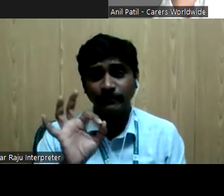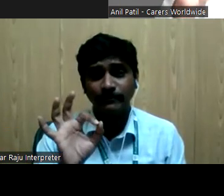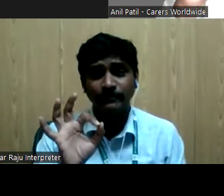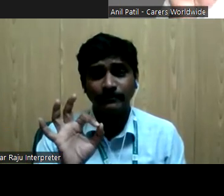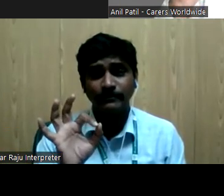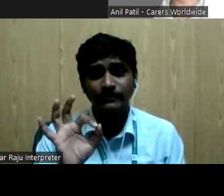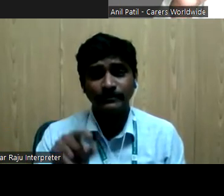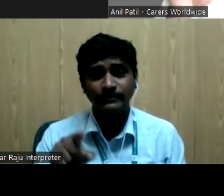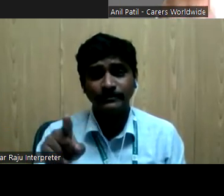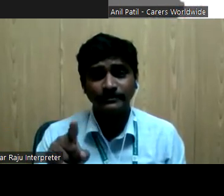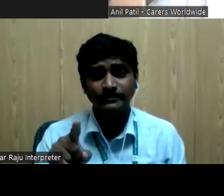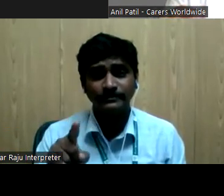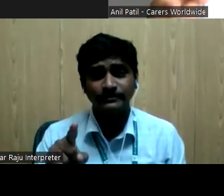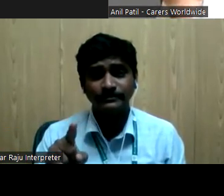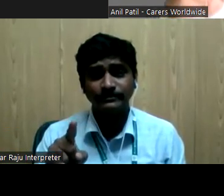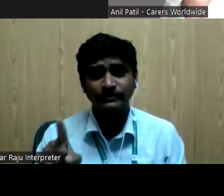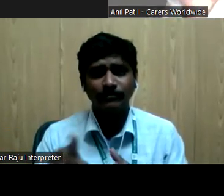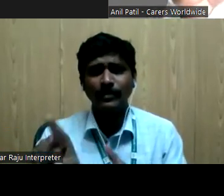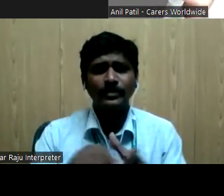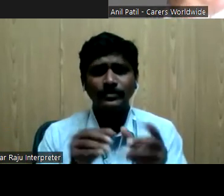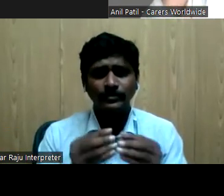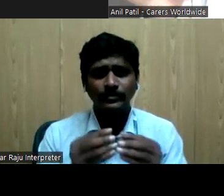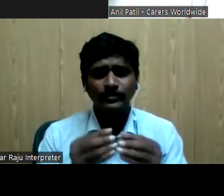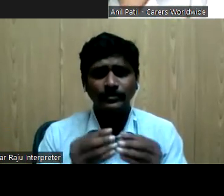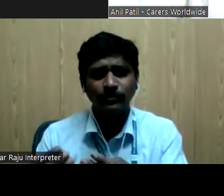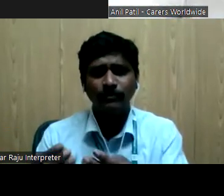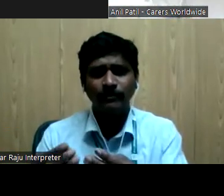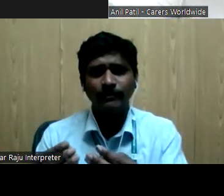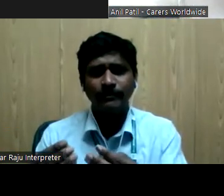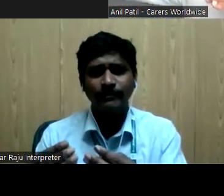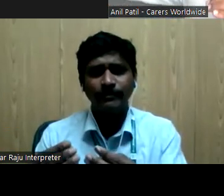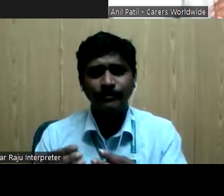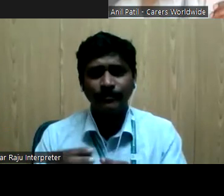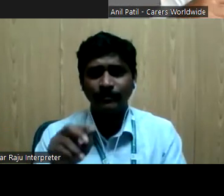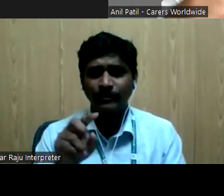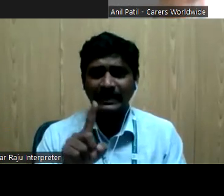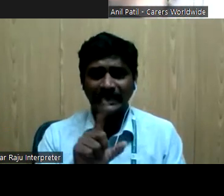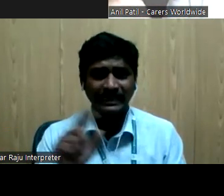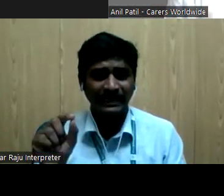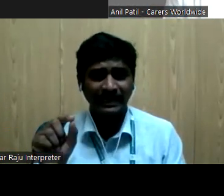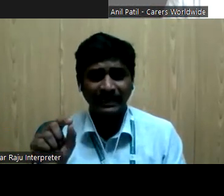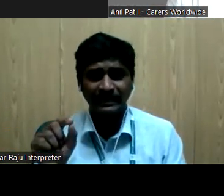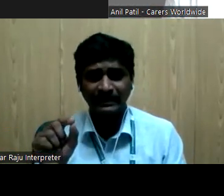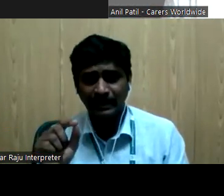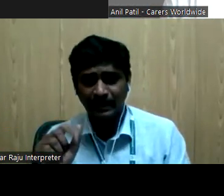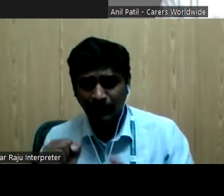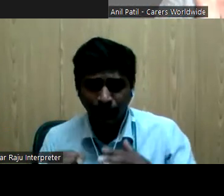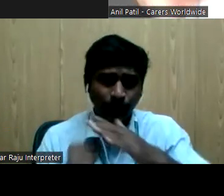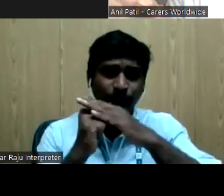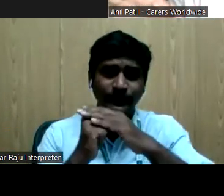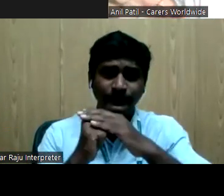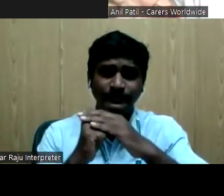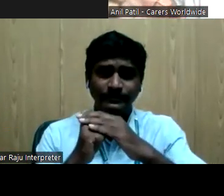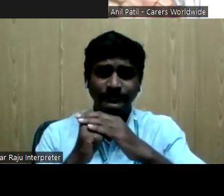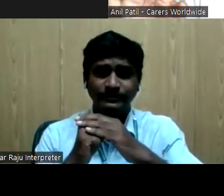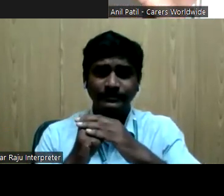can't you consider caregiving itself as a job? Why can't you provide that 100 age? I'm saying about high dependency care, some of the things which we talked about, not